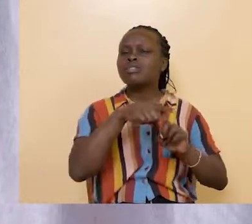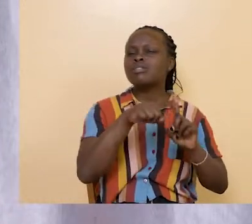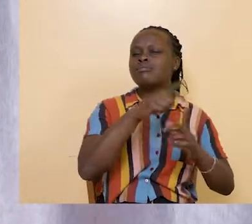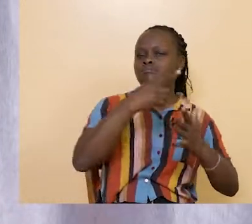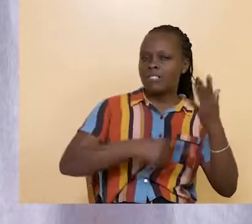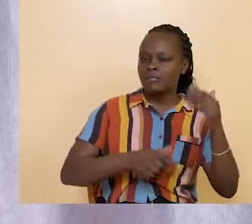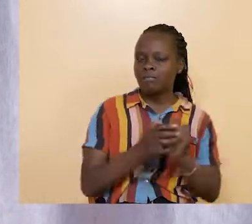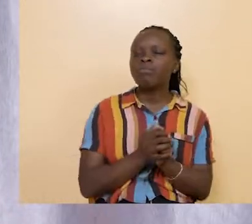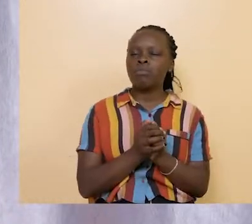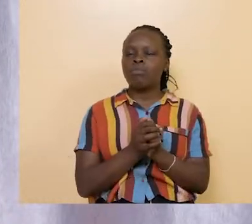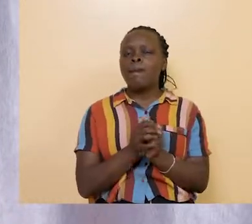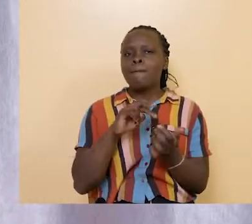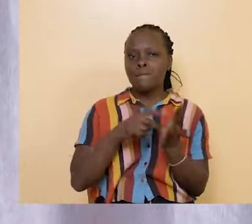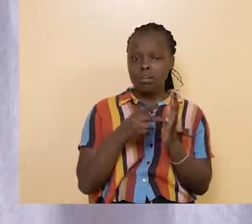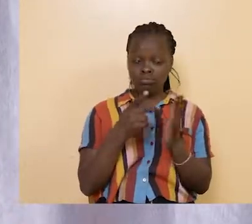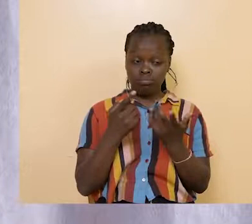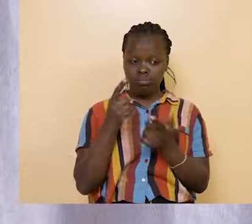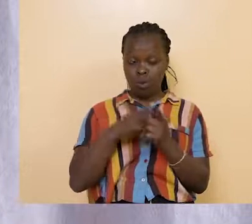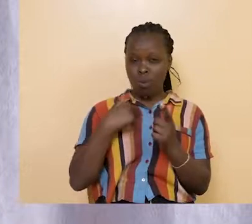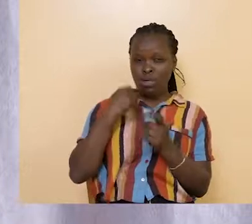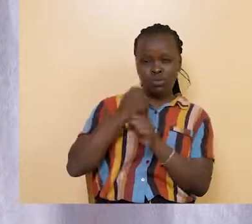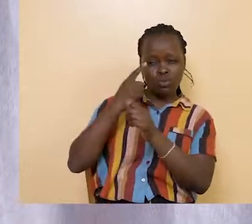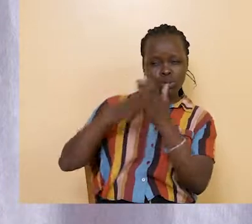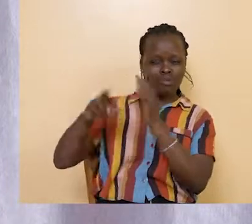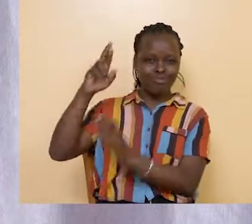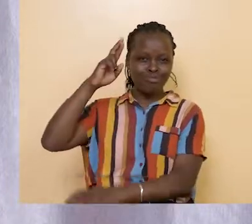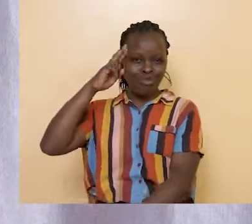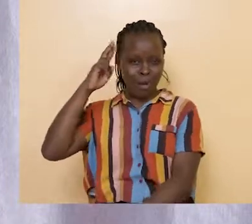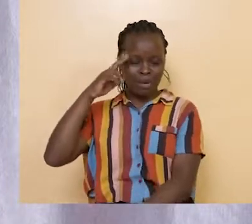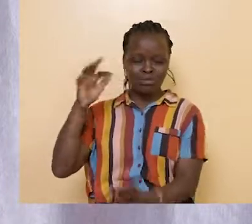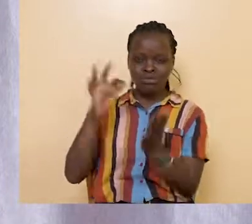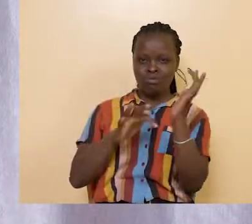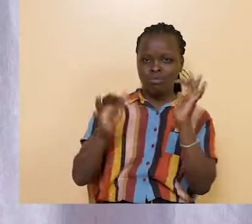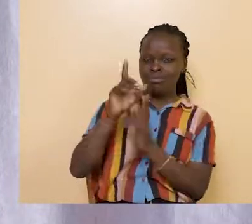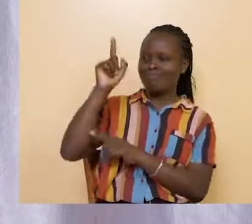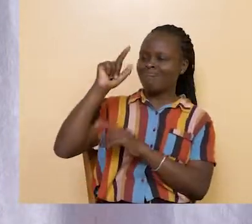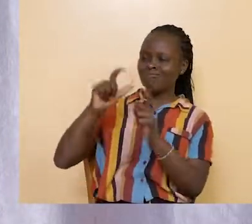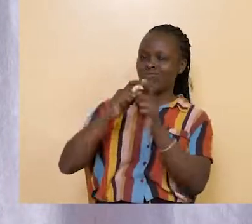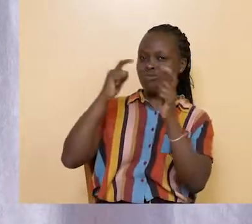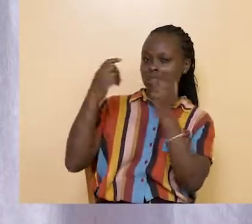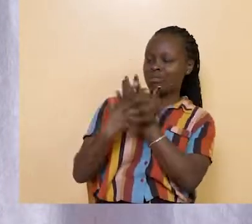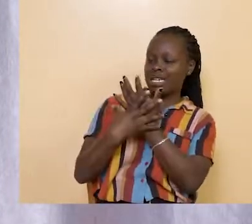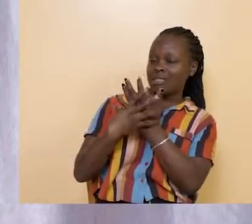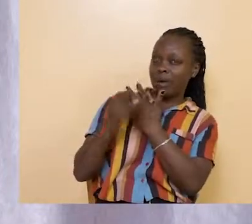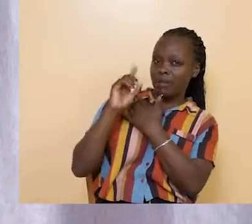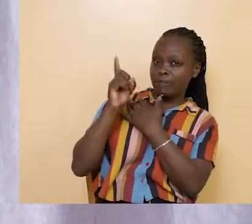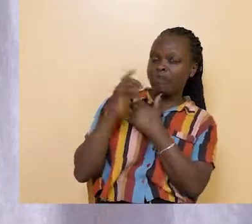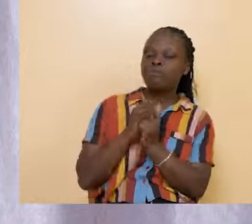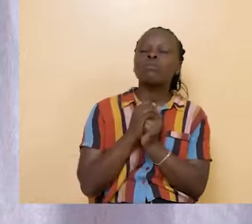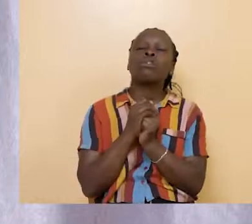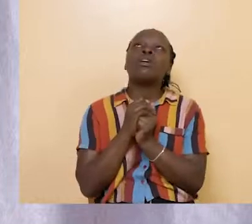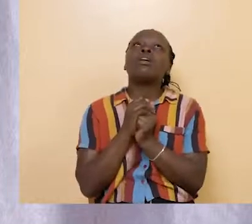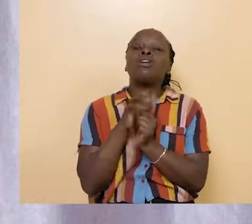with beholding Jesus as the example that he ought to follow, but also in the words that he speaks. And